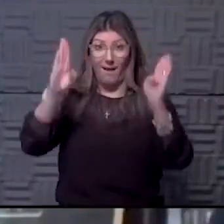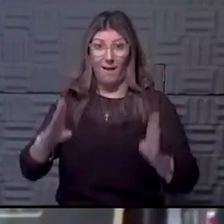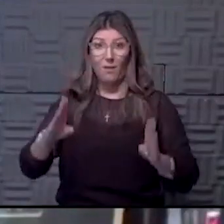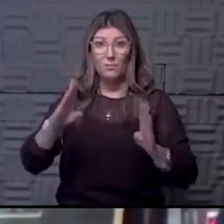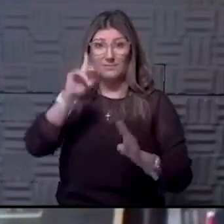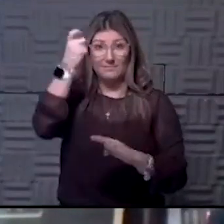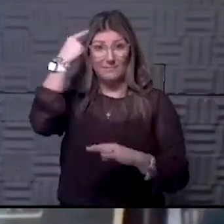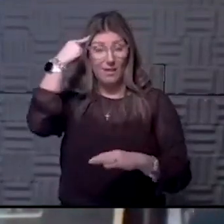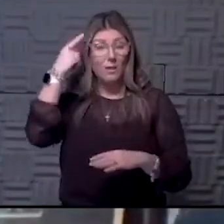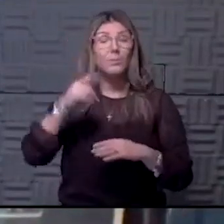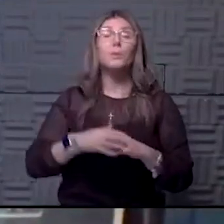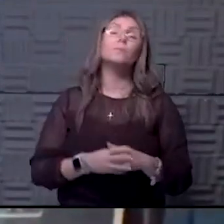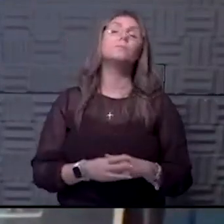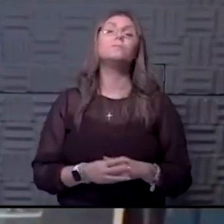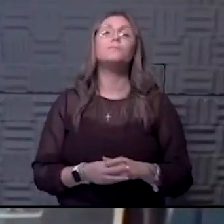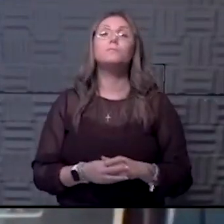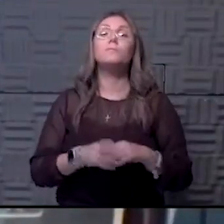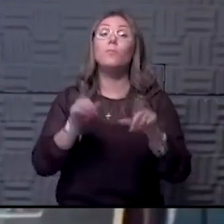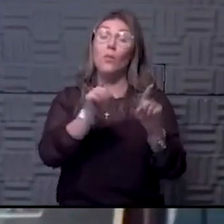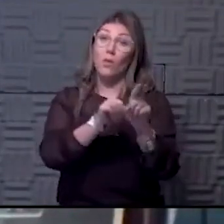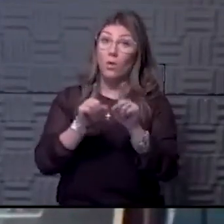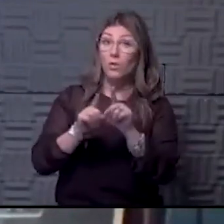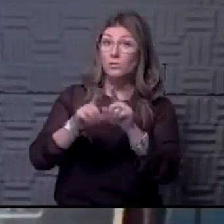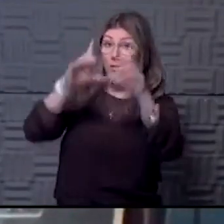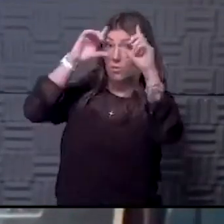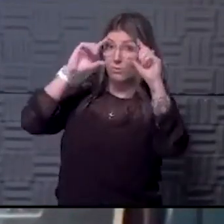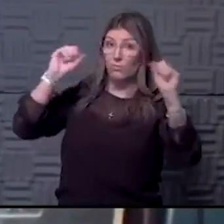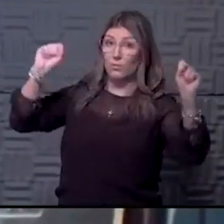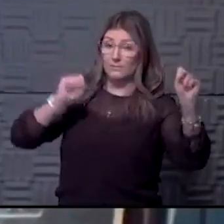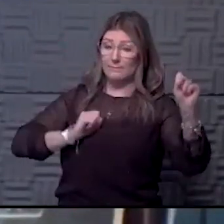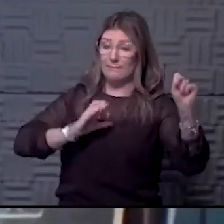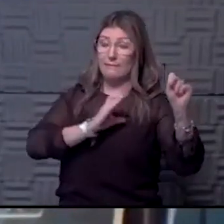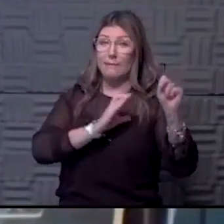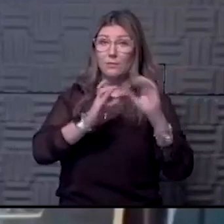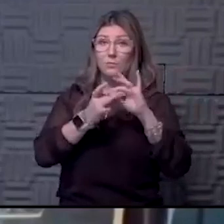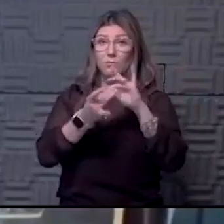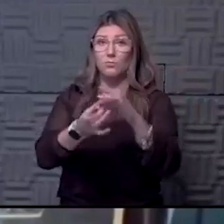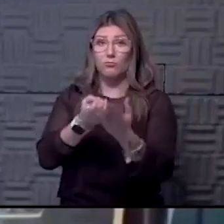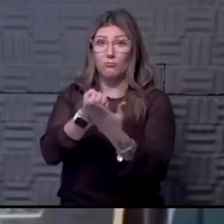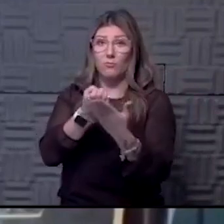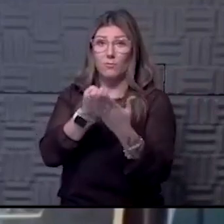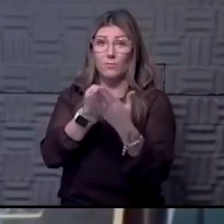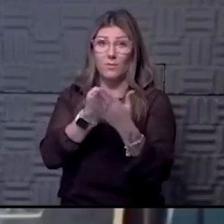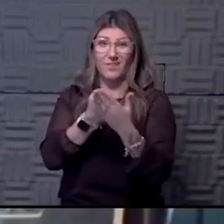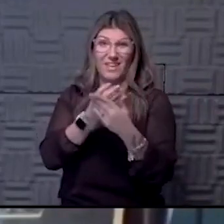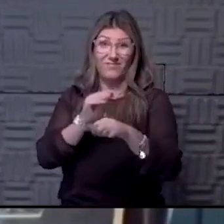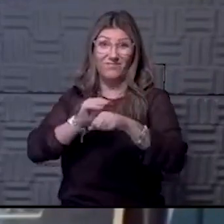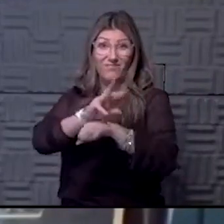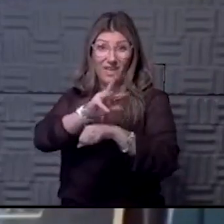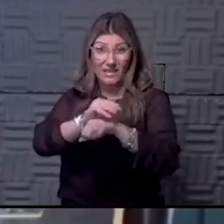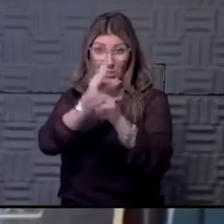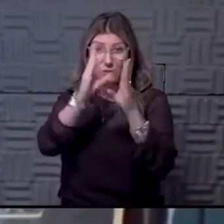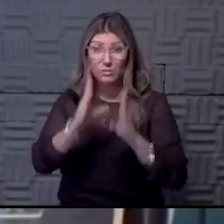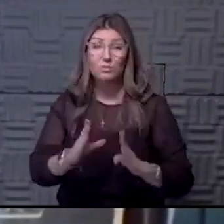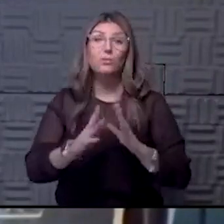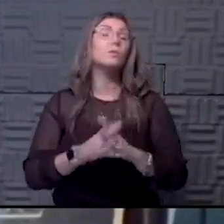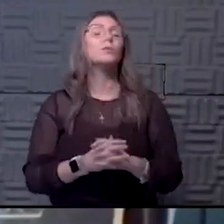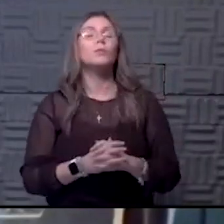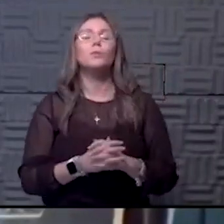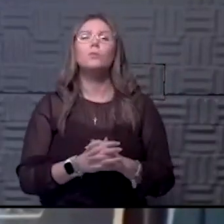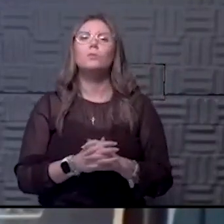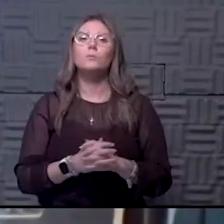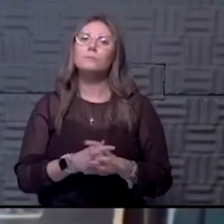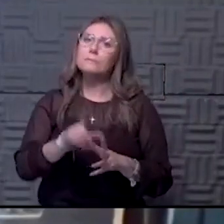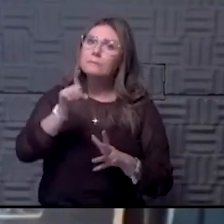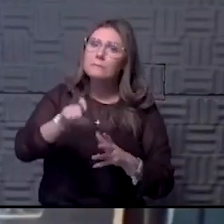and as well as to the president of the President's Council on Economic Advisors, is let's move